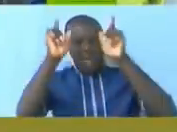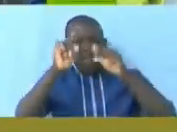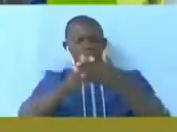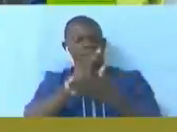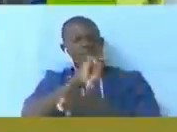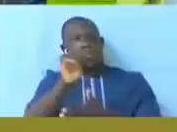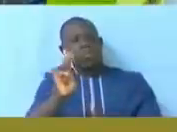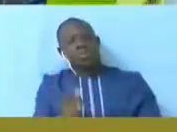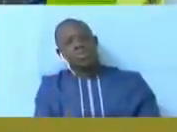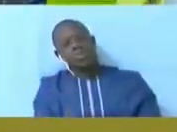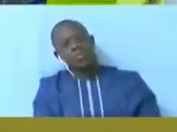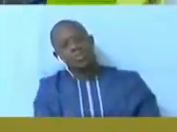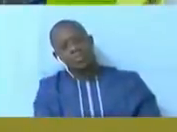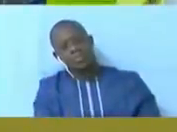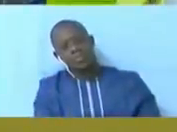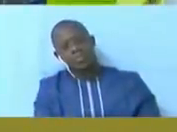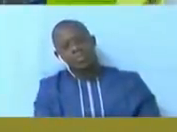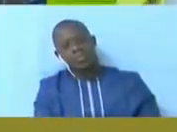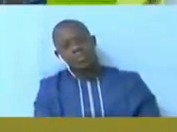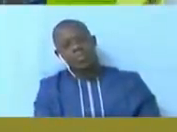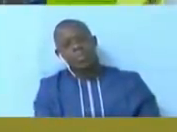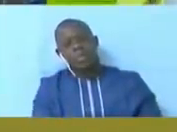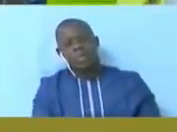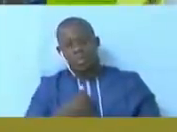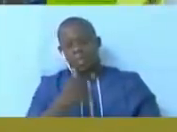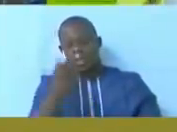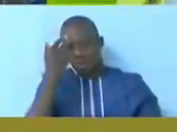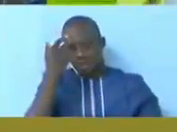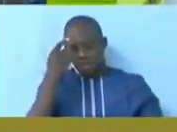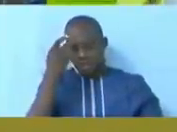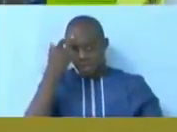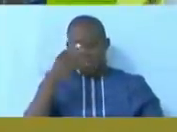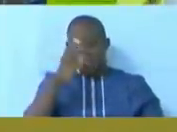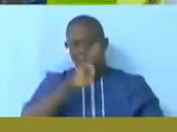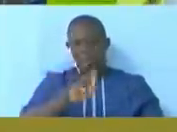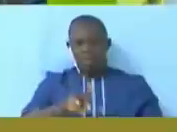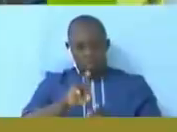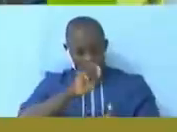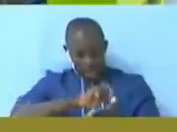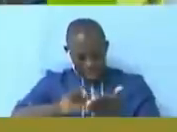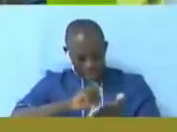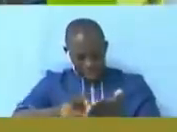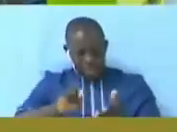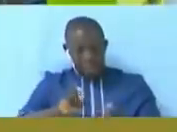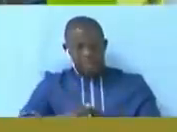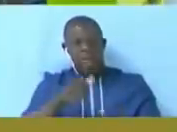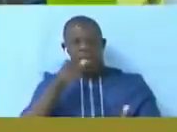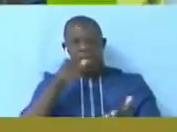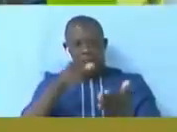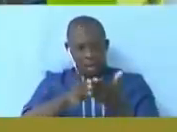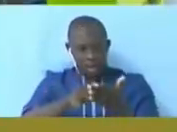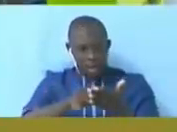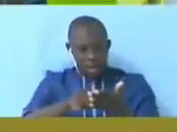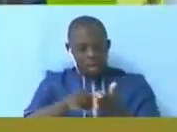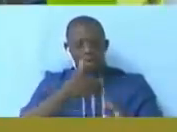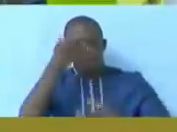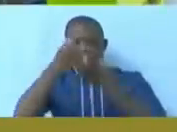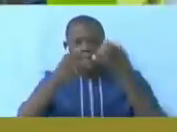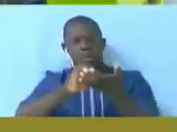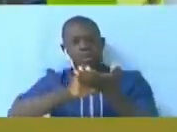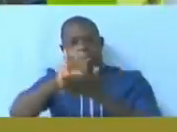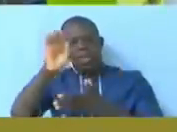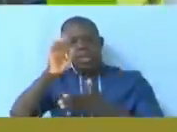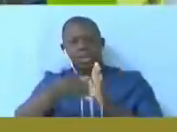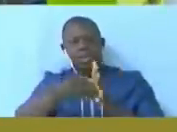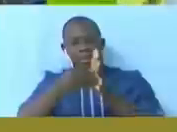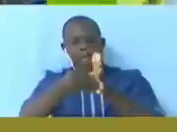bala wadola. Then I decided to write a petition to the Director General. jeldo ngani miro da silam pour nga safero ke